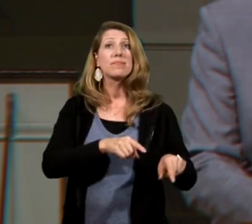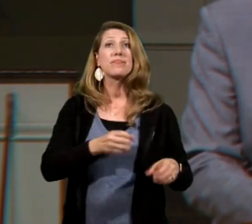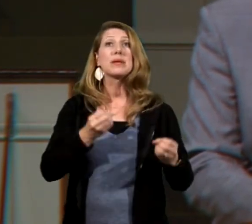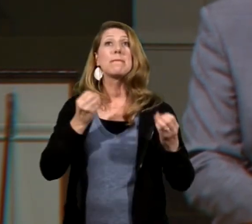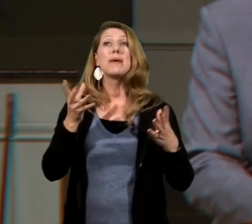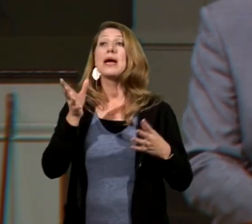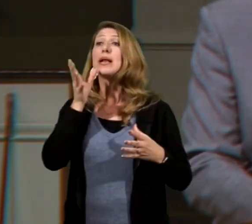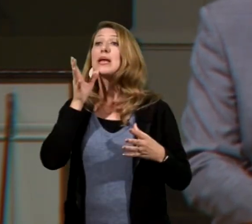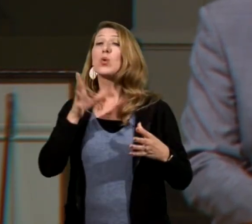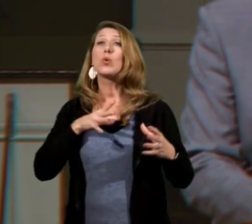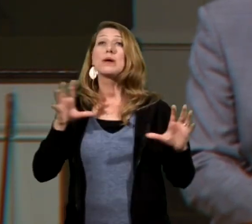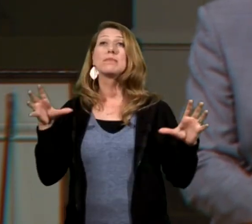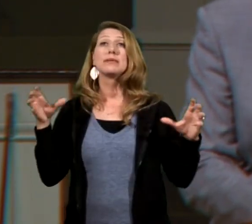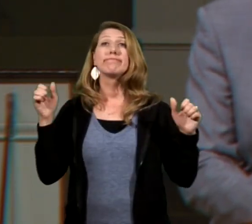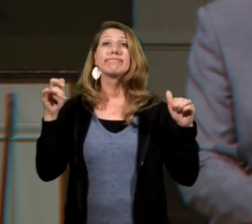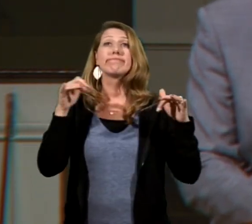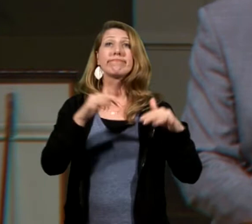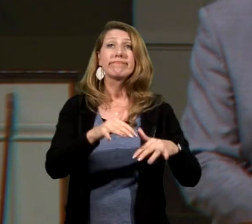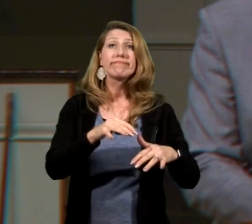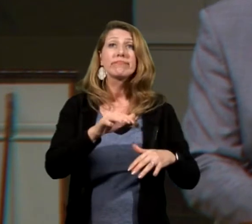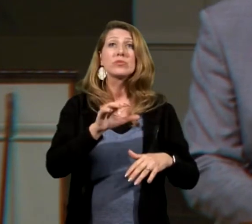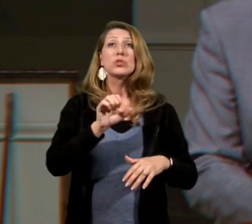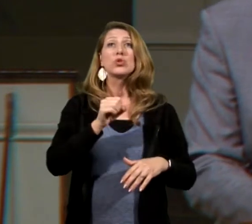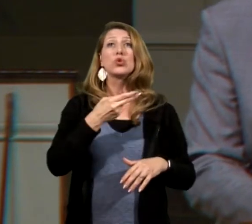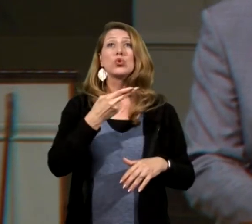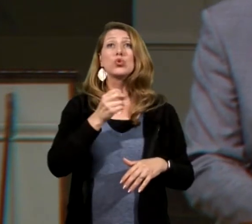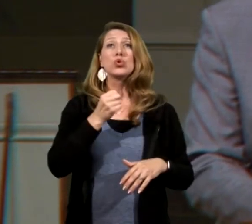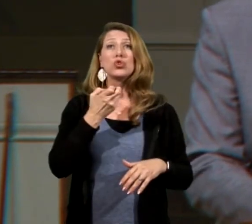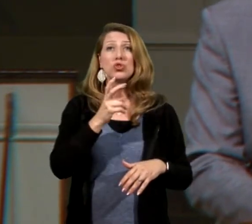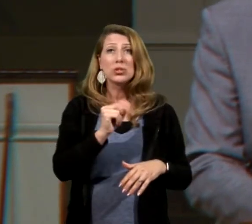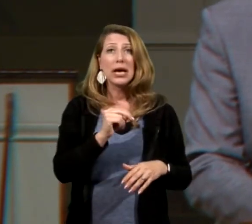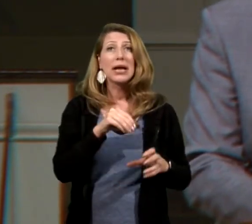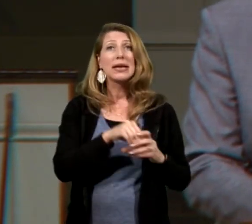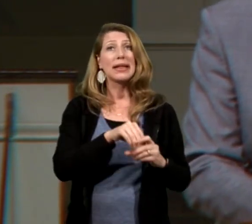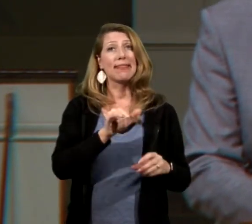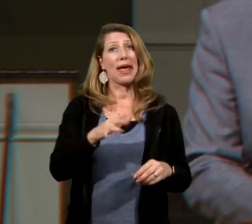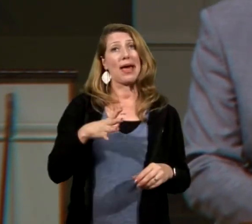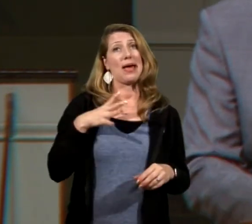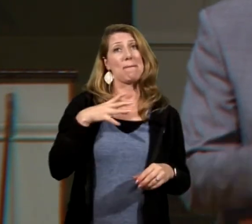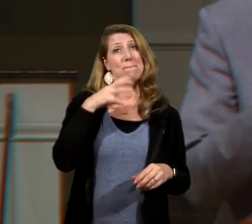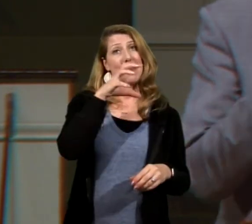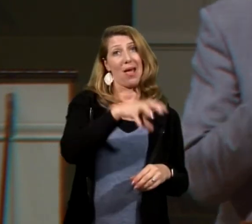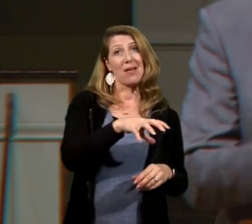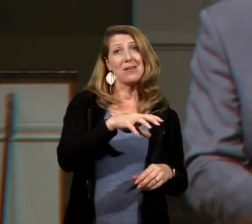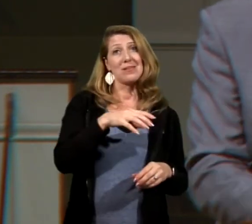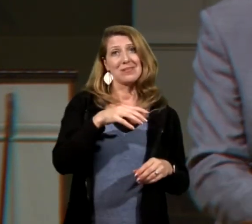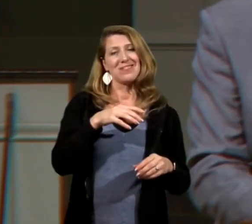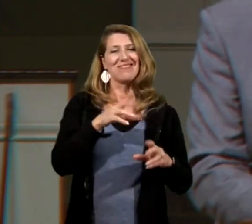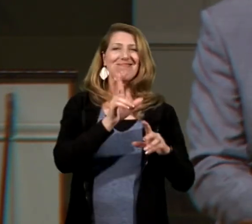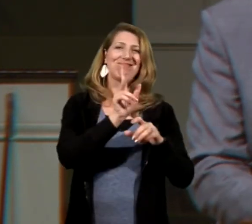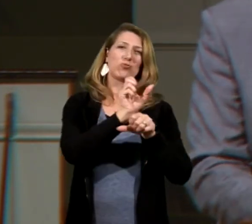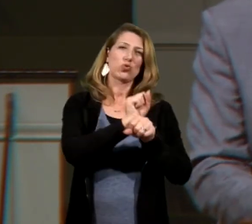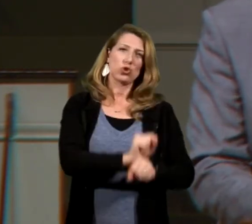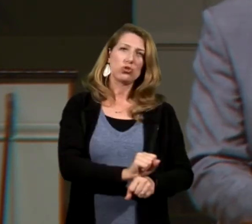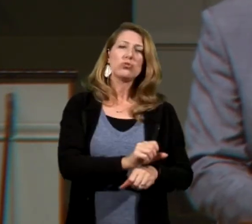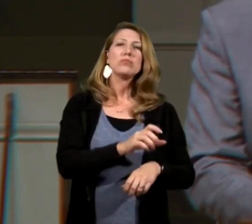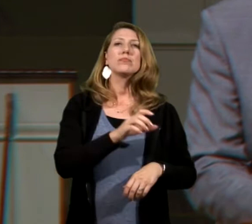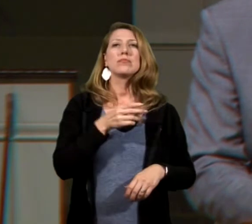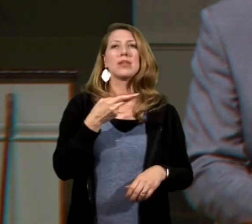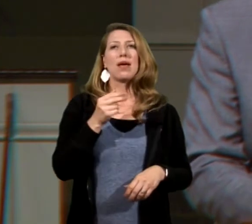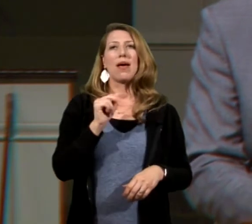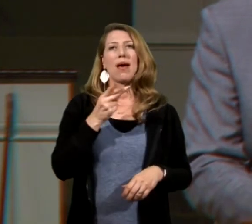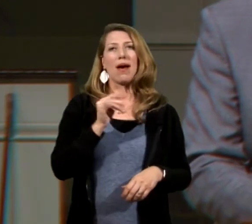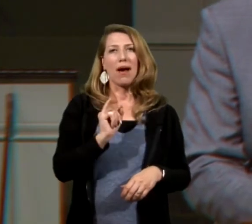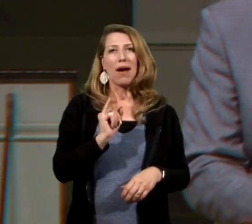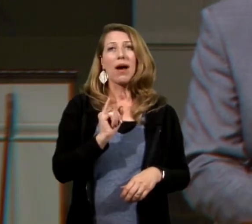gathered together into Shushan, the palace, in the custody of Haggai, that Esther was brought also